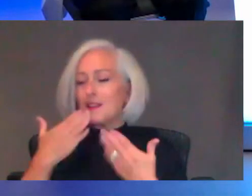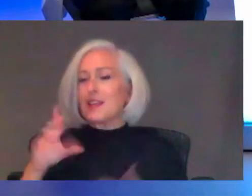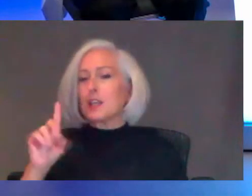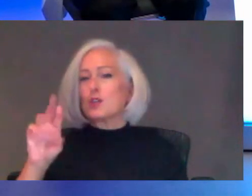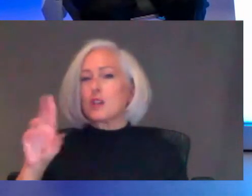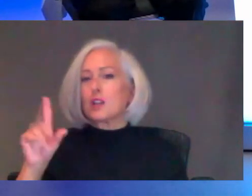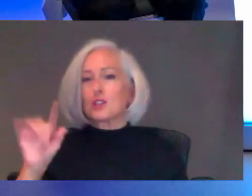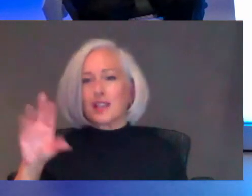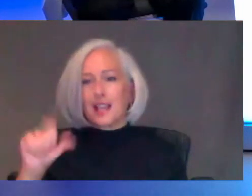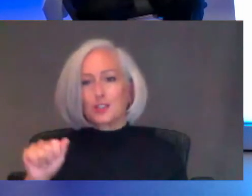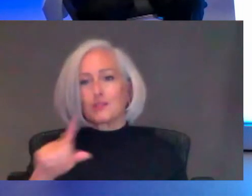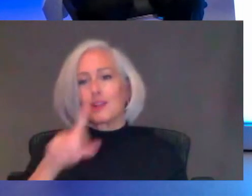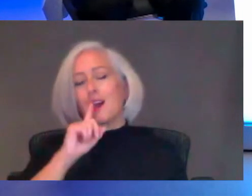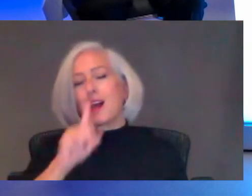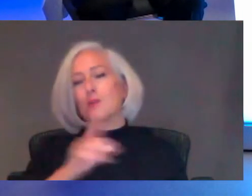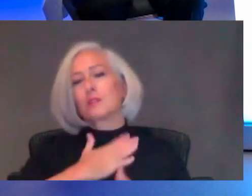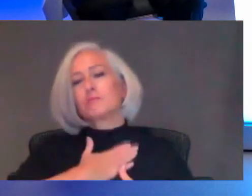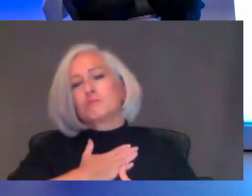913-945-8199. That's